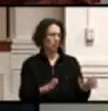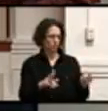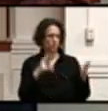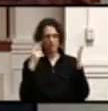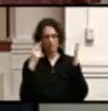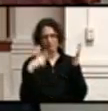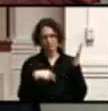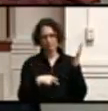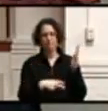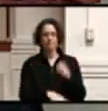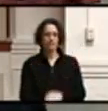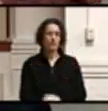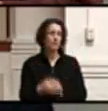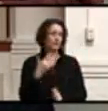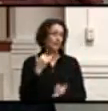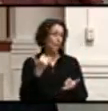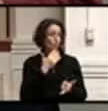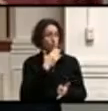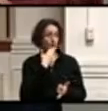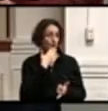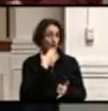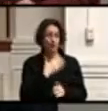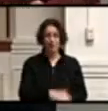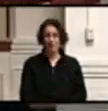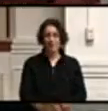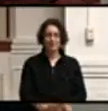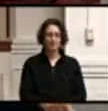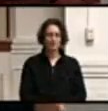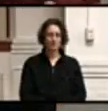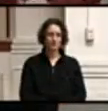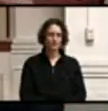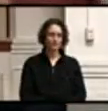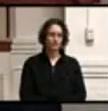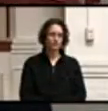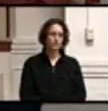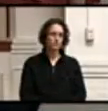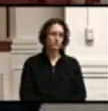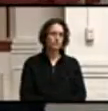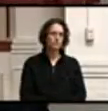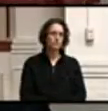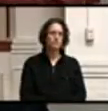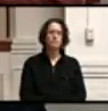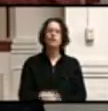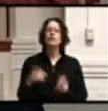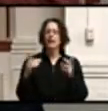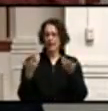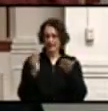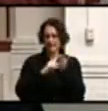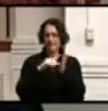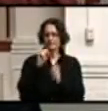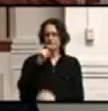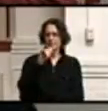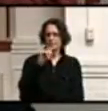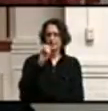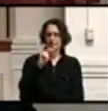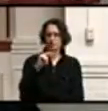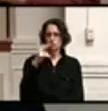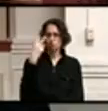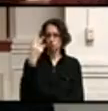maybe seen them in color. This is the all four elevations of Station 2 in